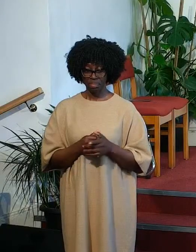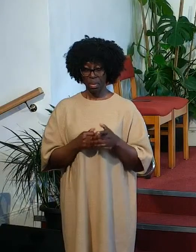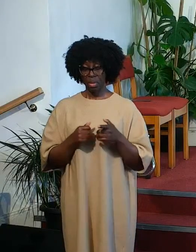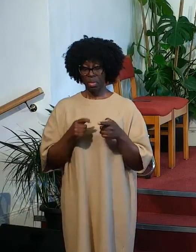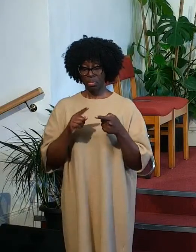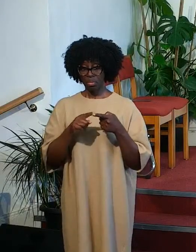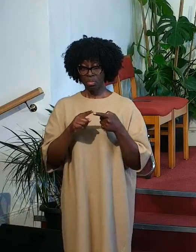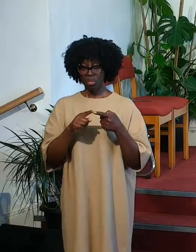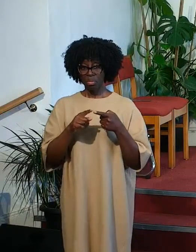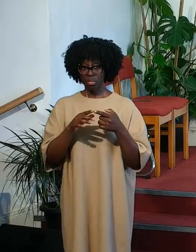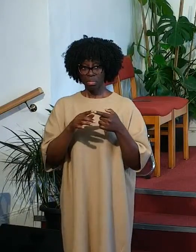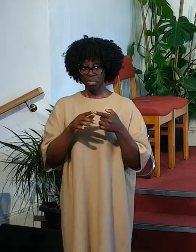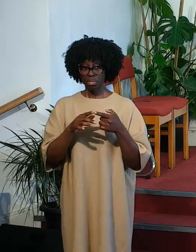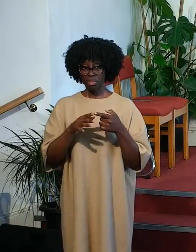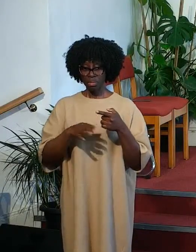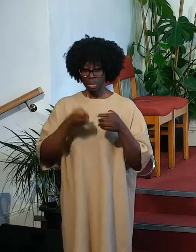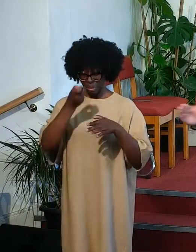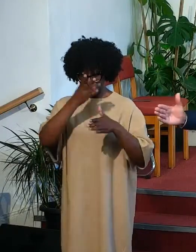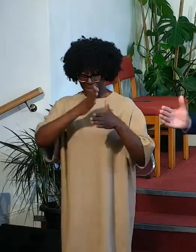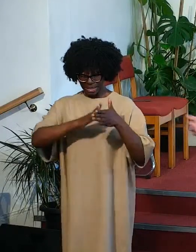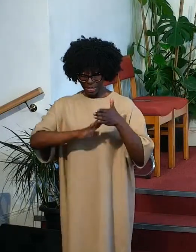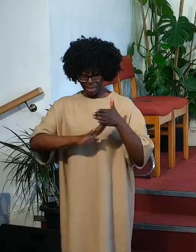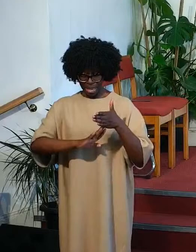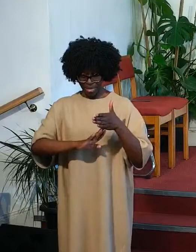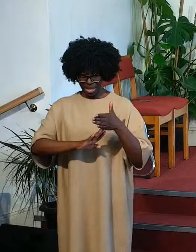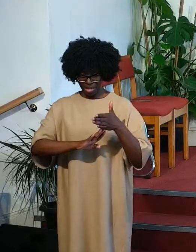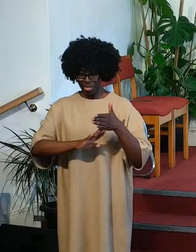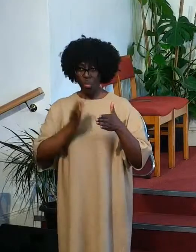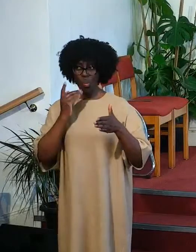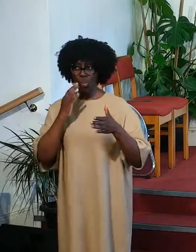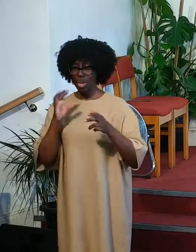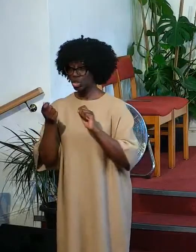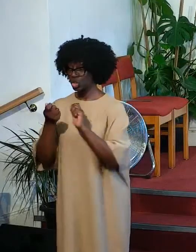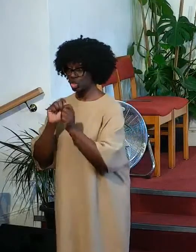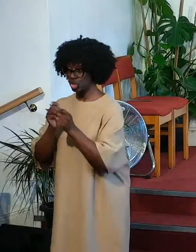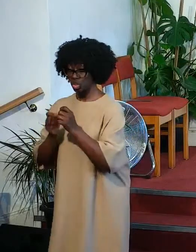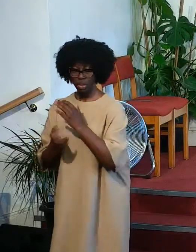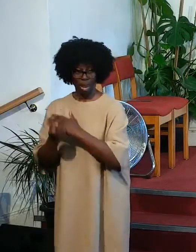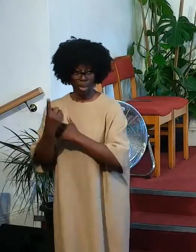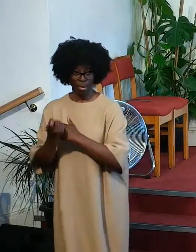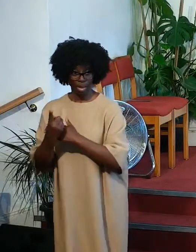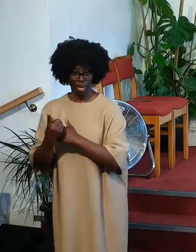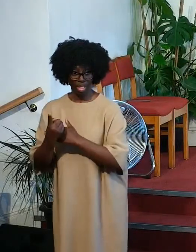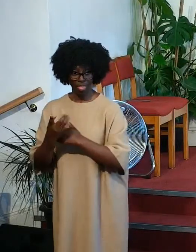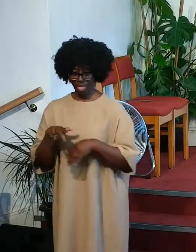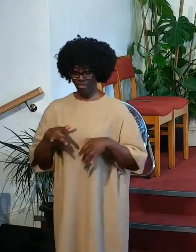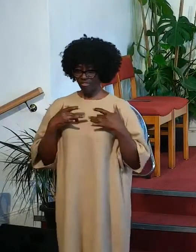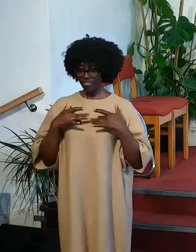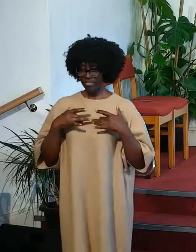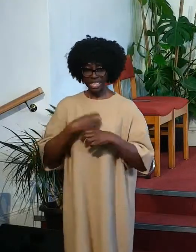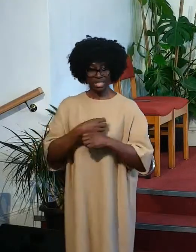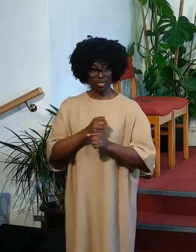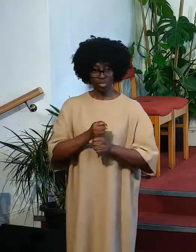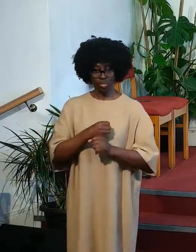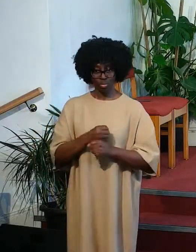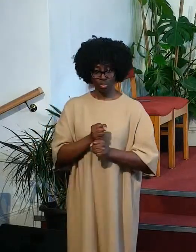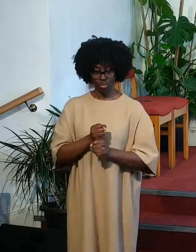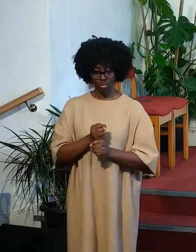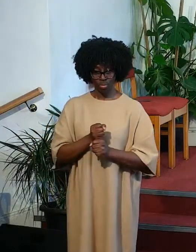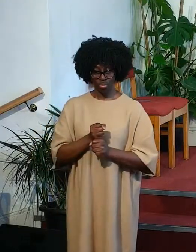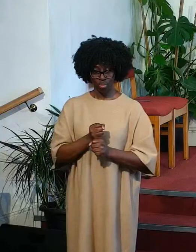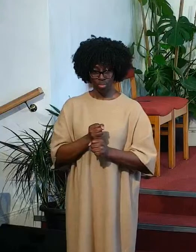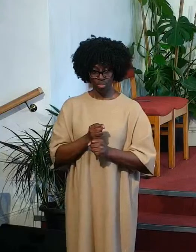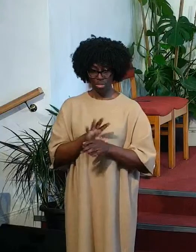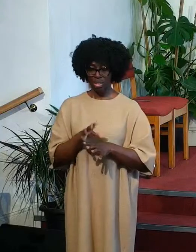exercise or experience stress in transition. That is, if you have changes, they become stressed. So if you say to them, okay, we're taking this route to